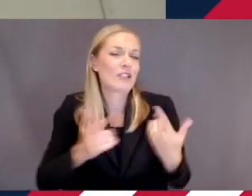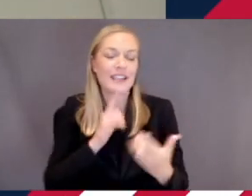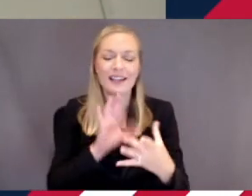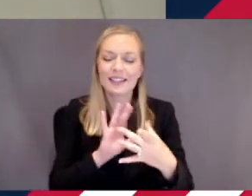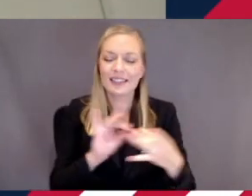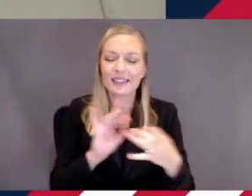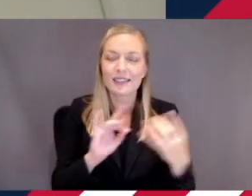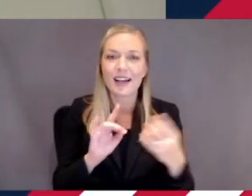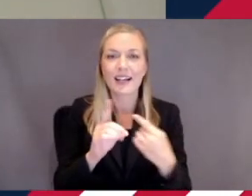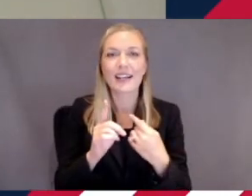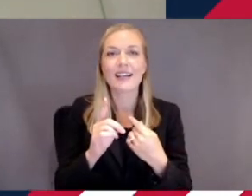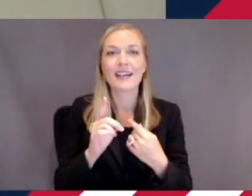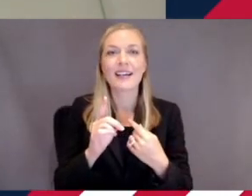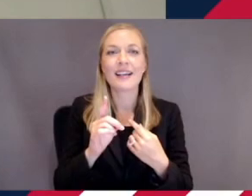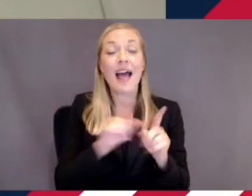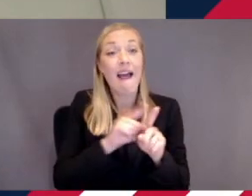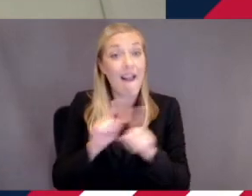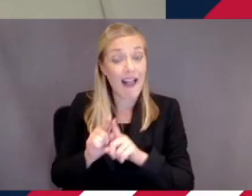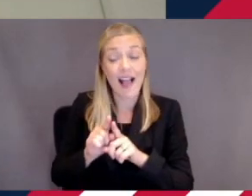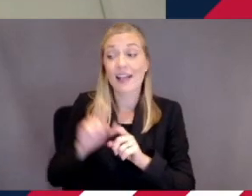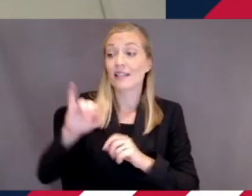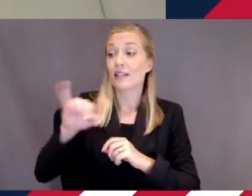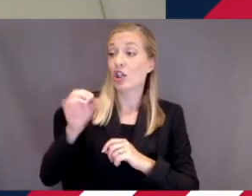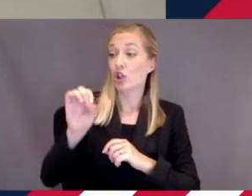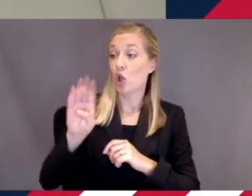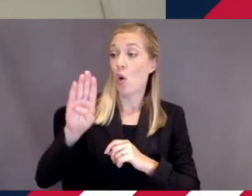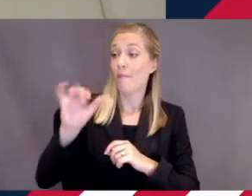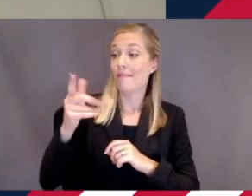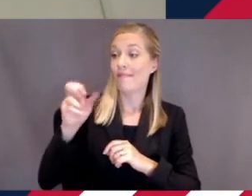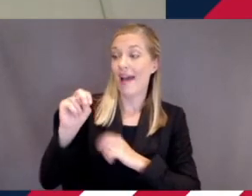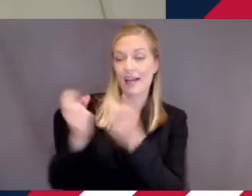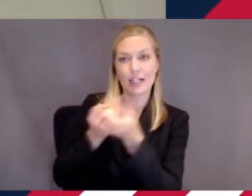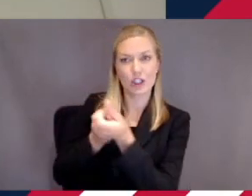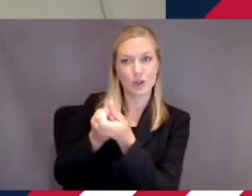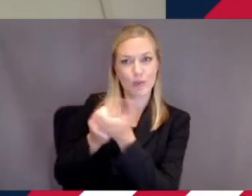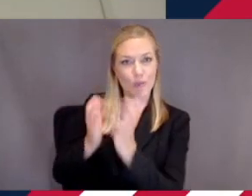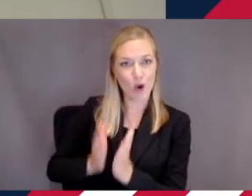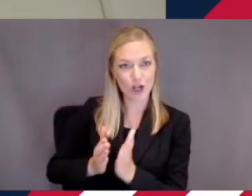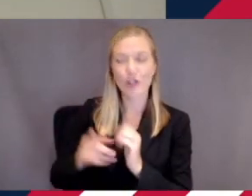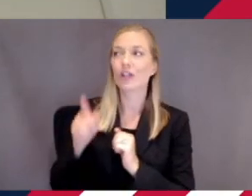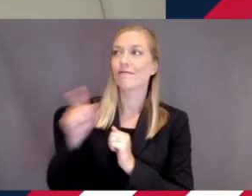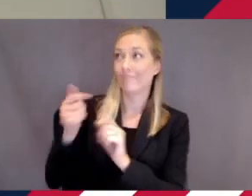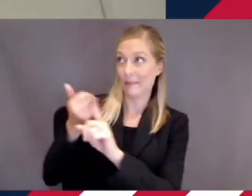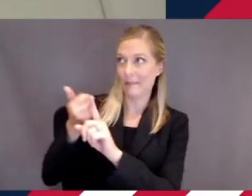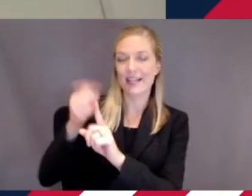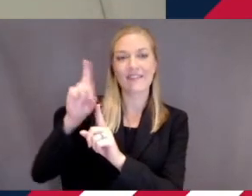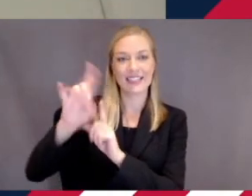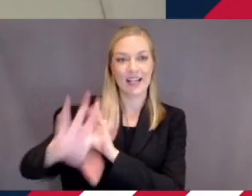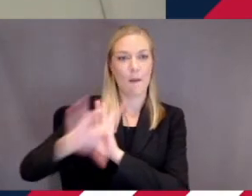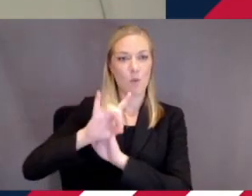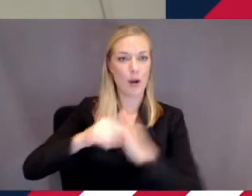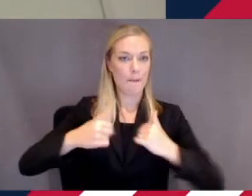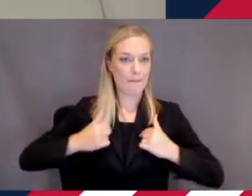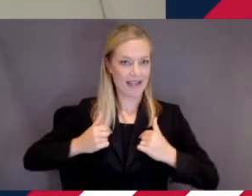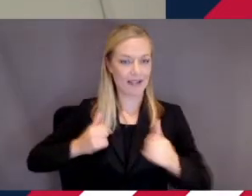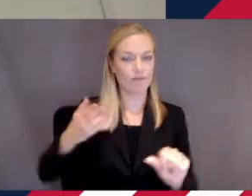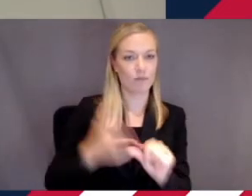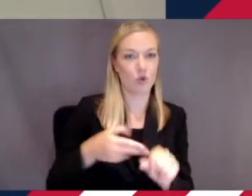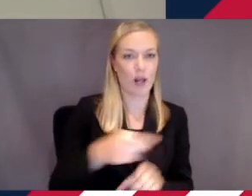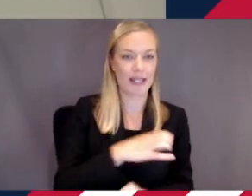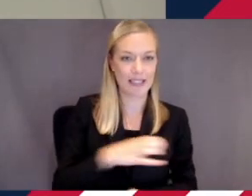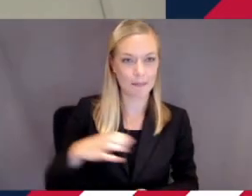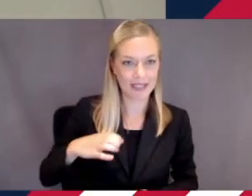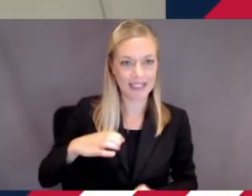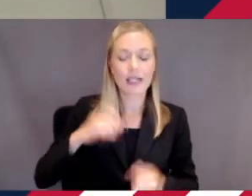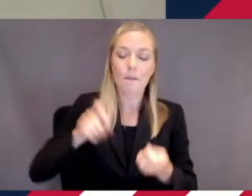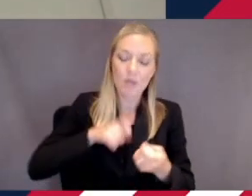a Joe Biden appointee to this committee. And I'm particularly excited to be talking about a statement that speaks to diversity,